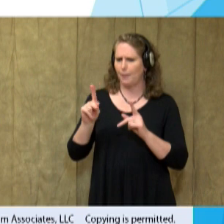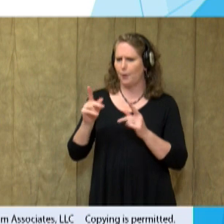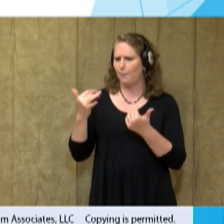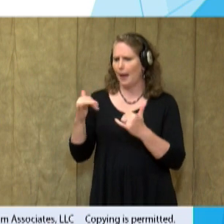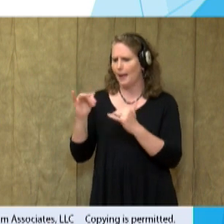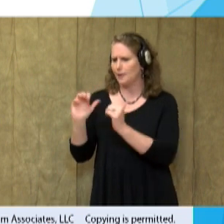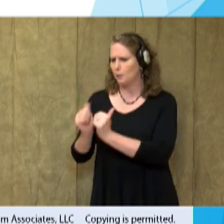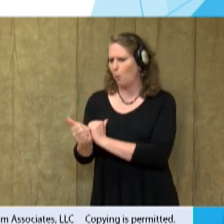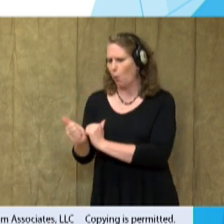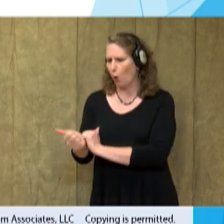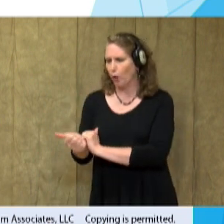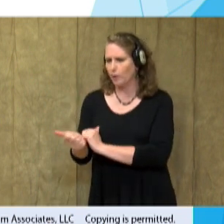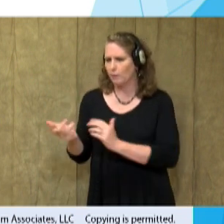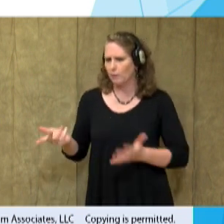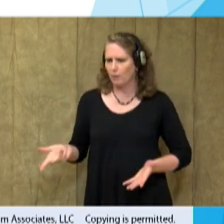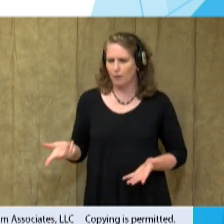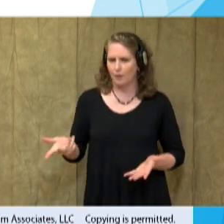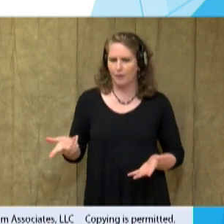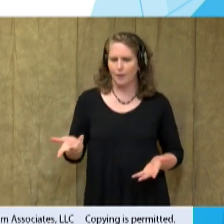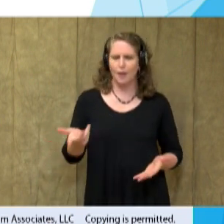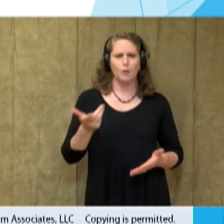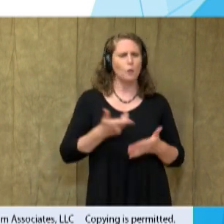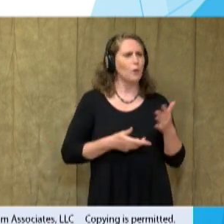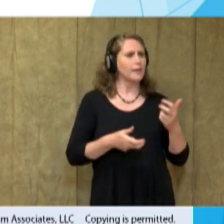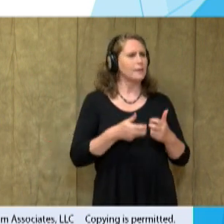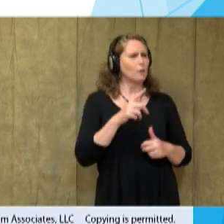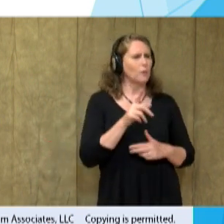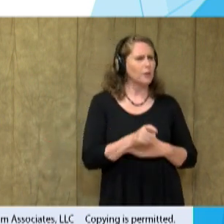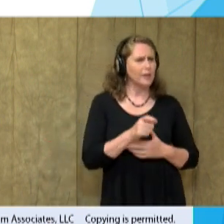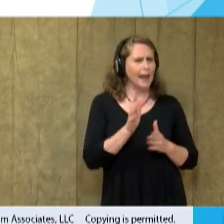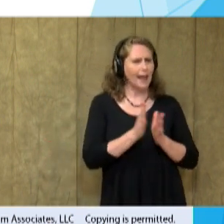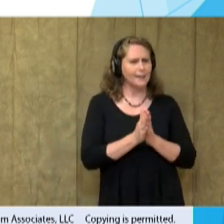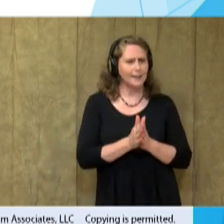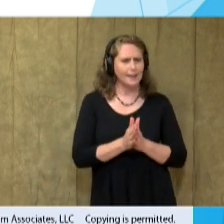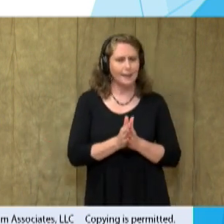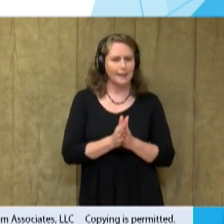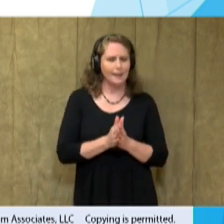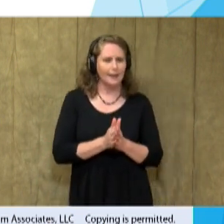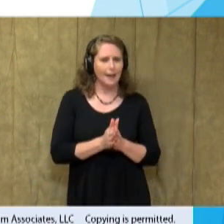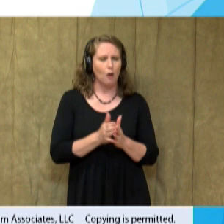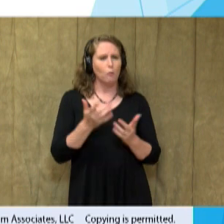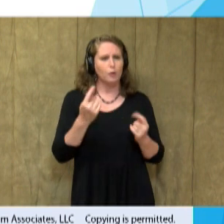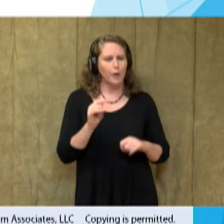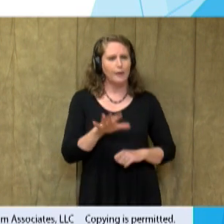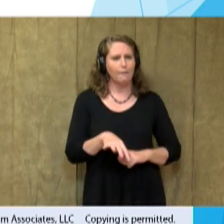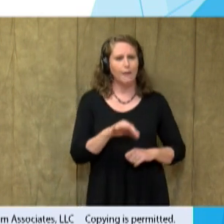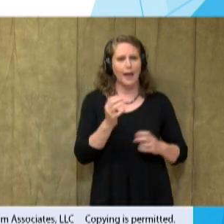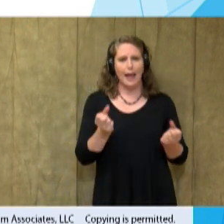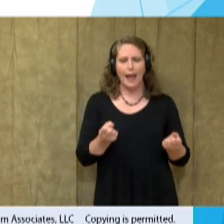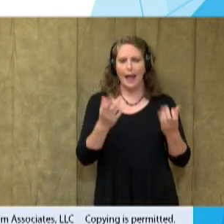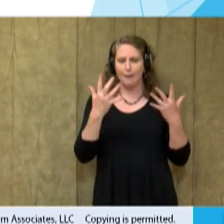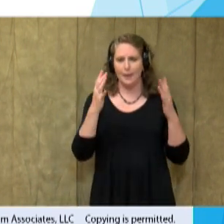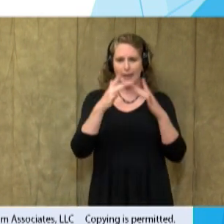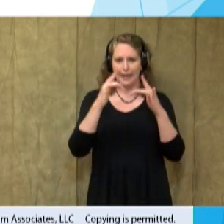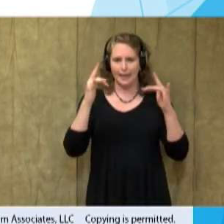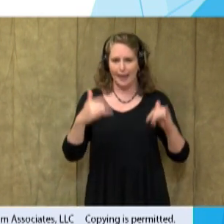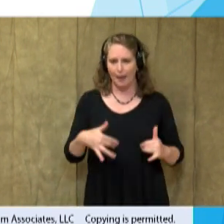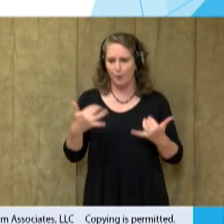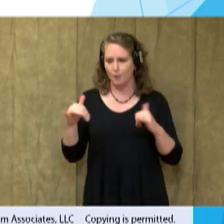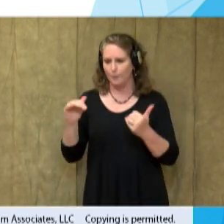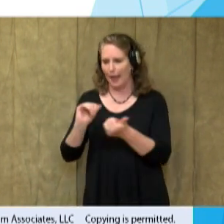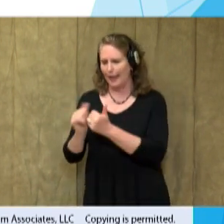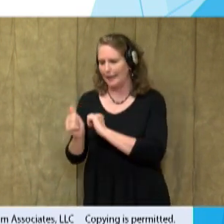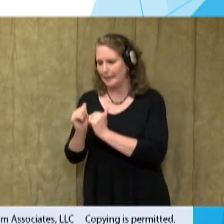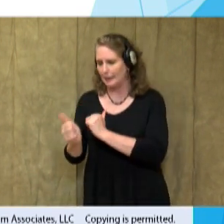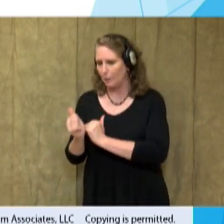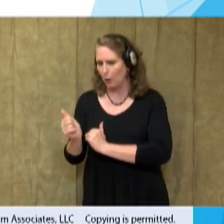Camp Cody. What are you trying to find out? Well, we're trying to find out how many campers do sports. We